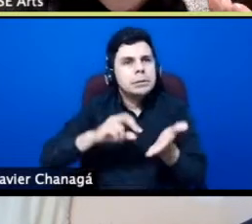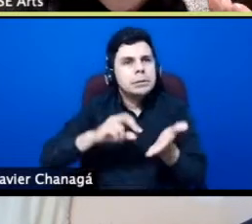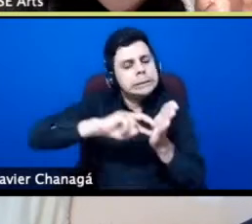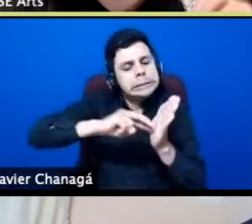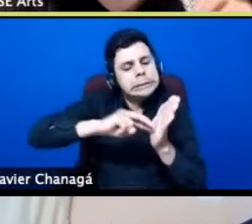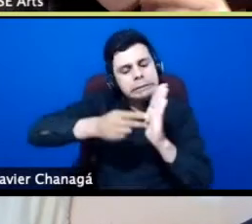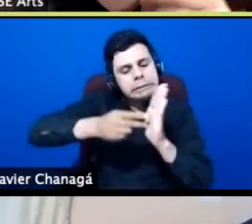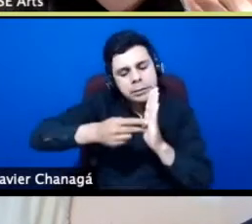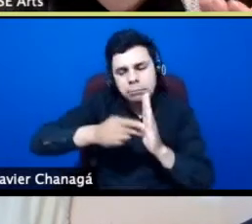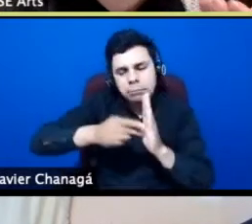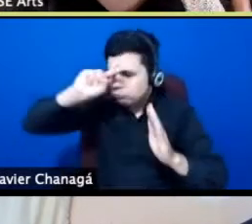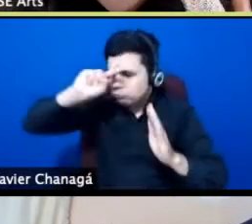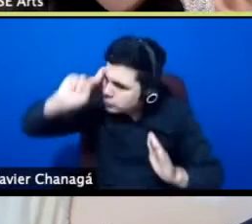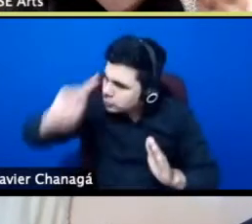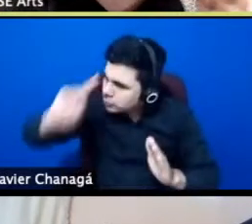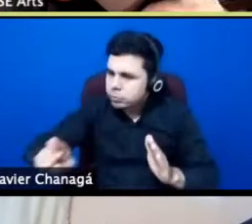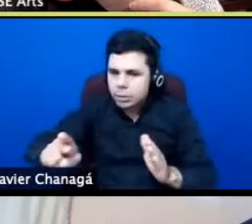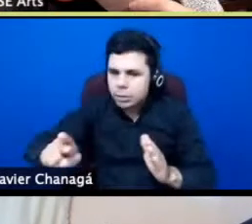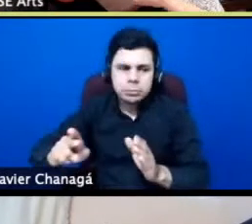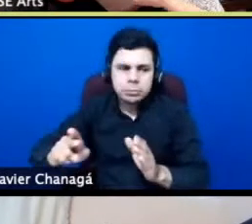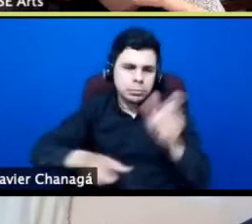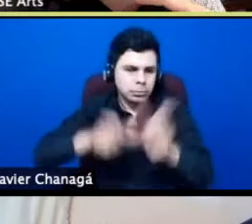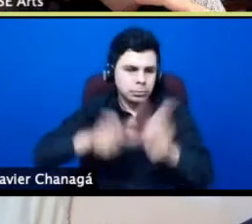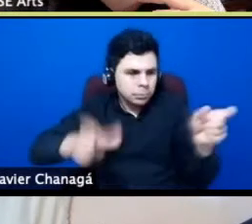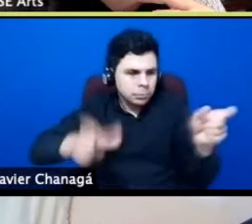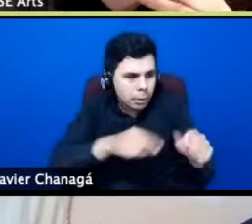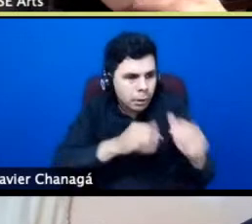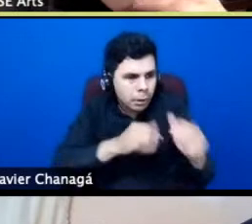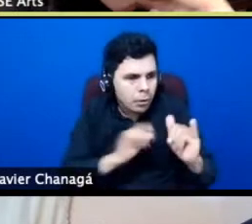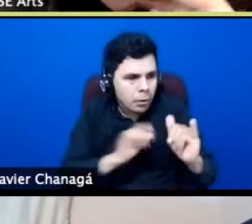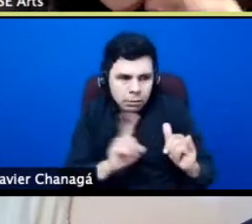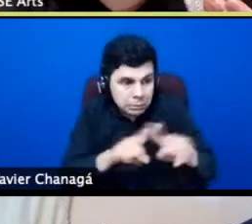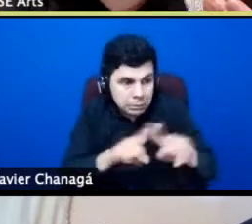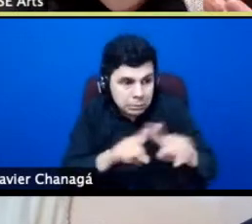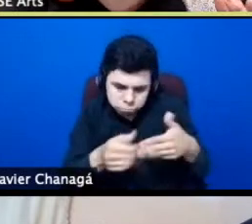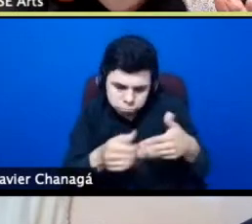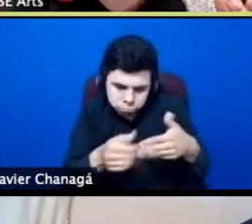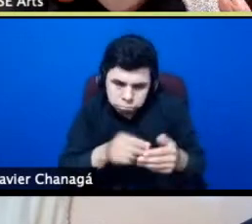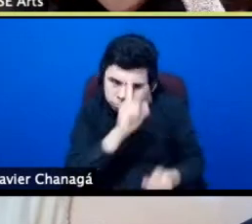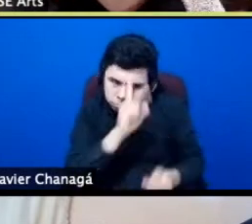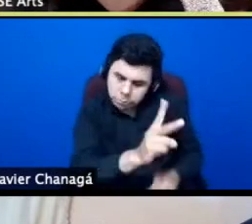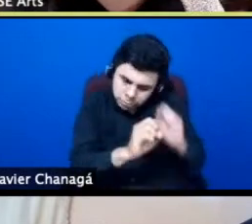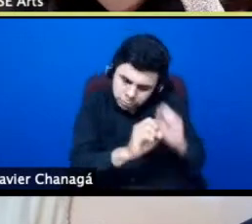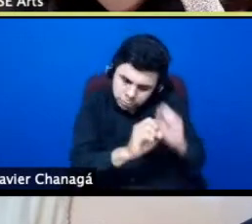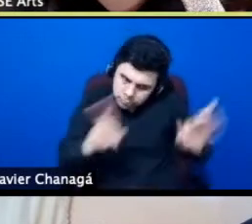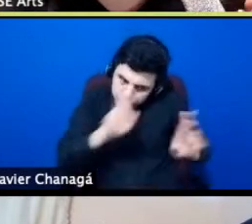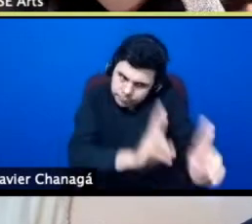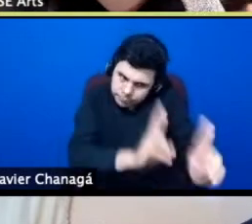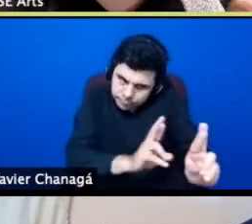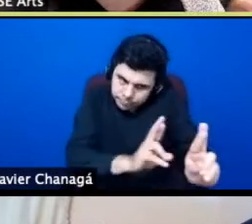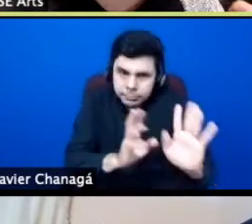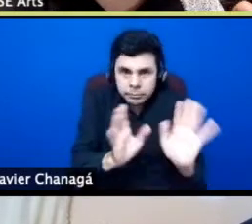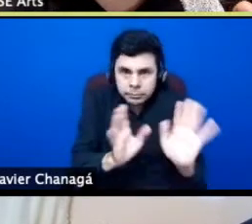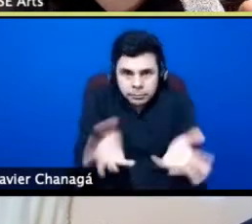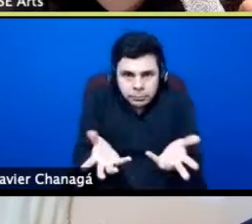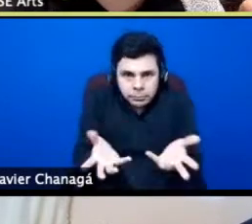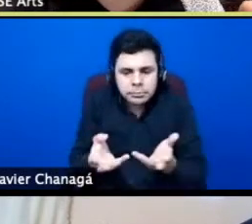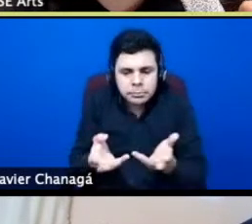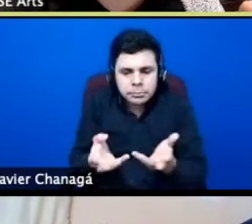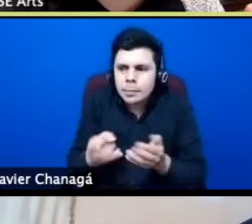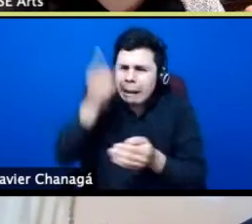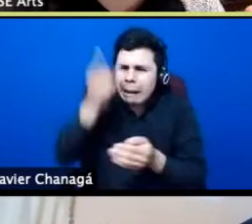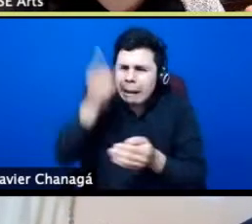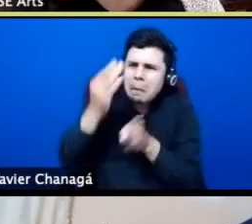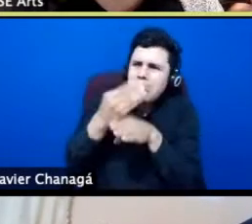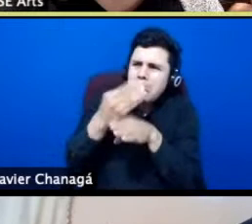otro y de su diferencia, al encontrar una forma de resolver nuestras diferencias de maneras que